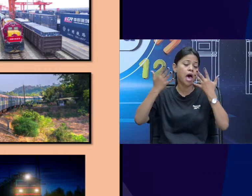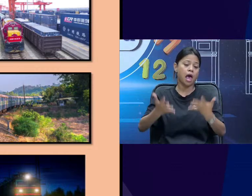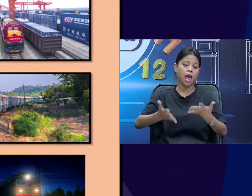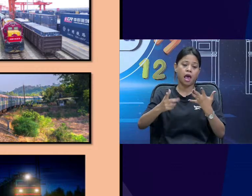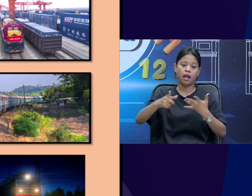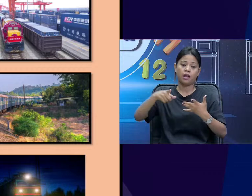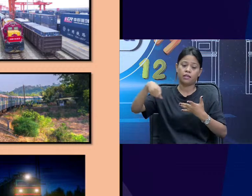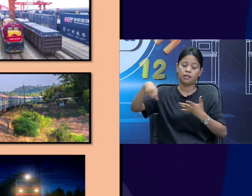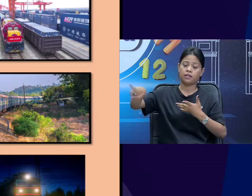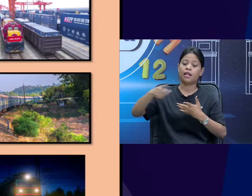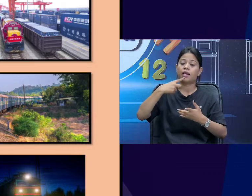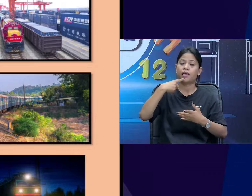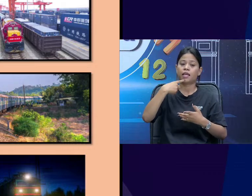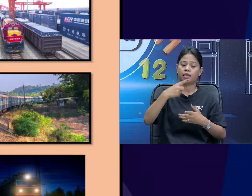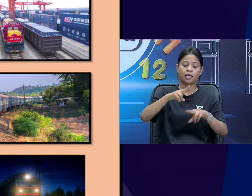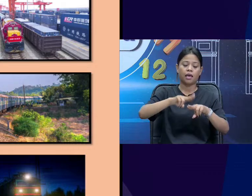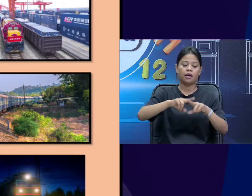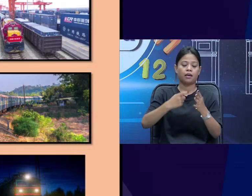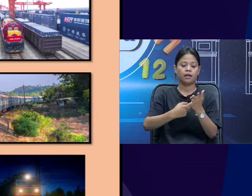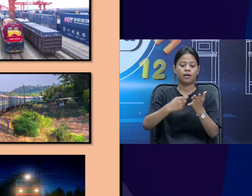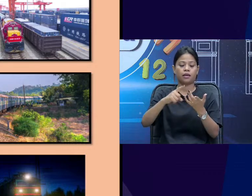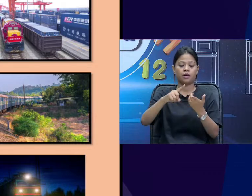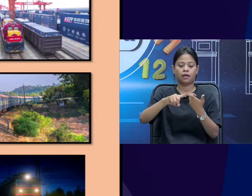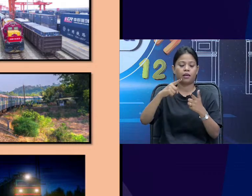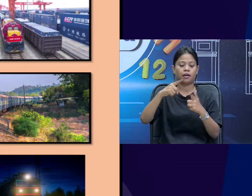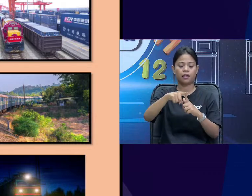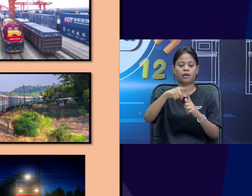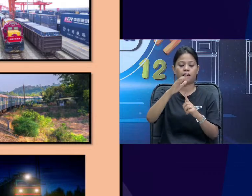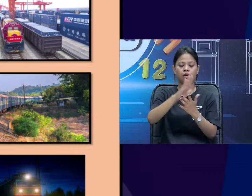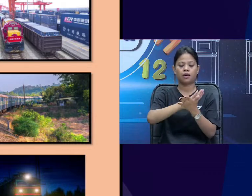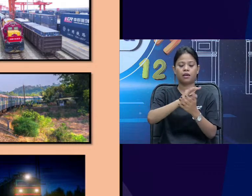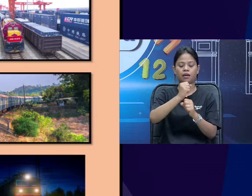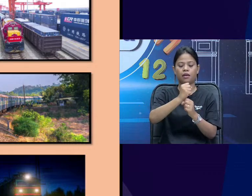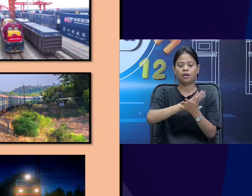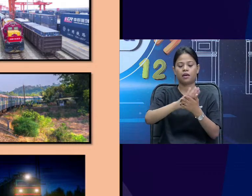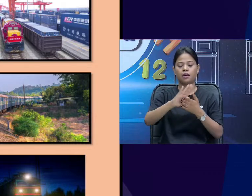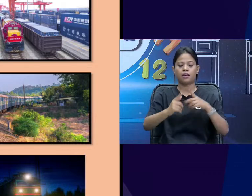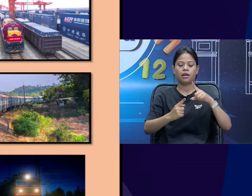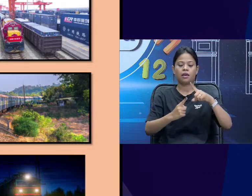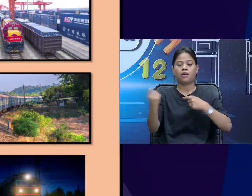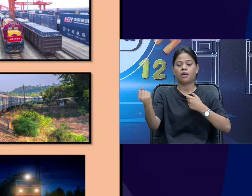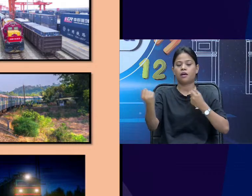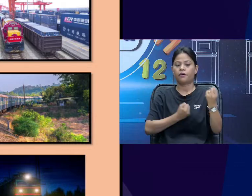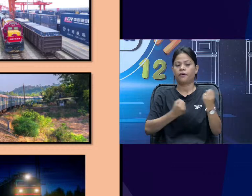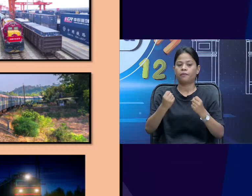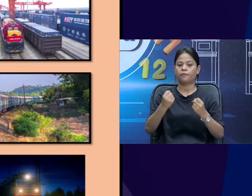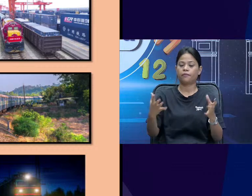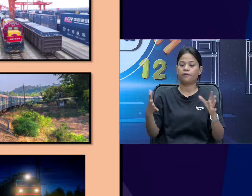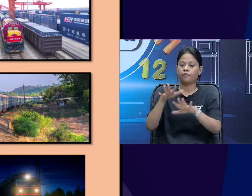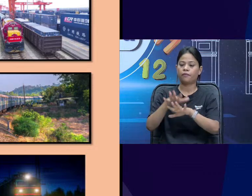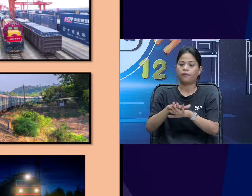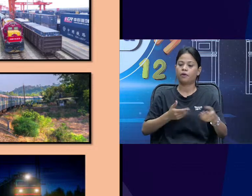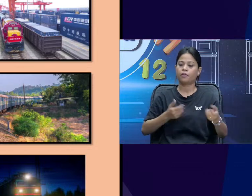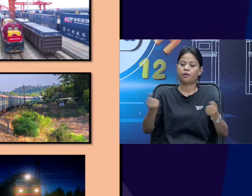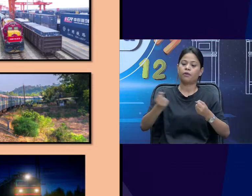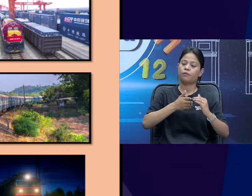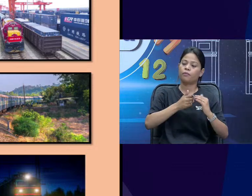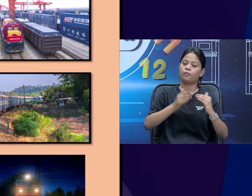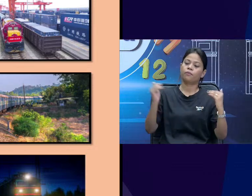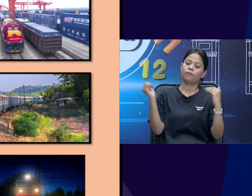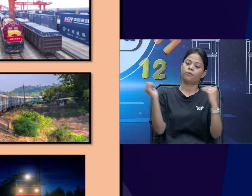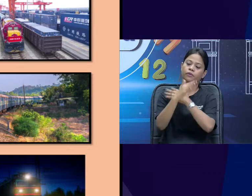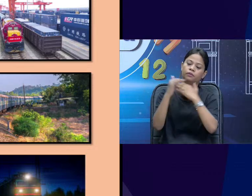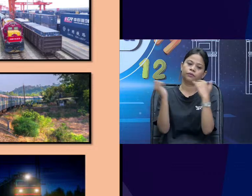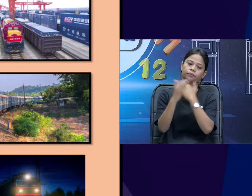from the railway station. So thousands of freight cars also all rushing on through day